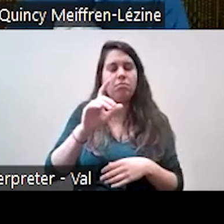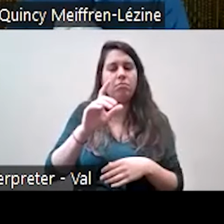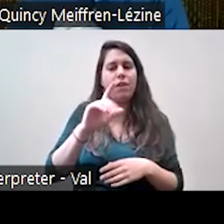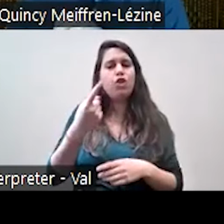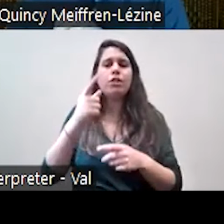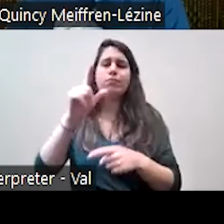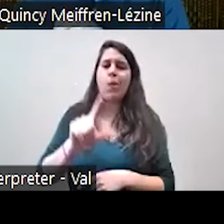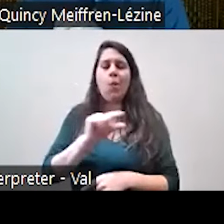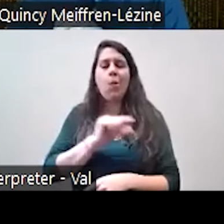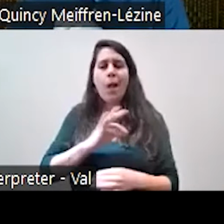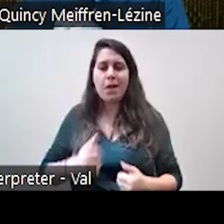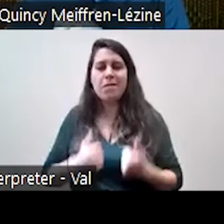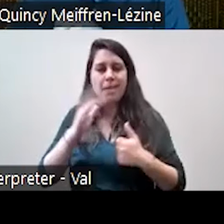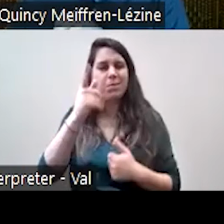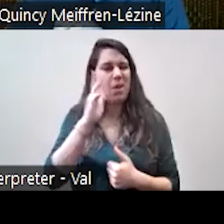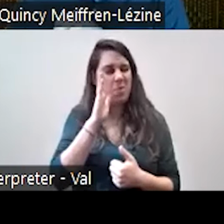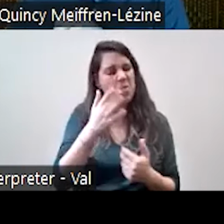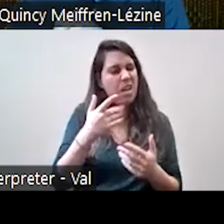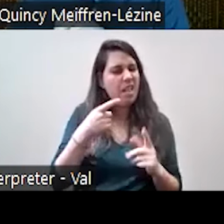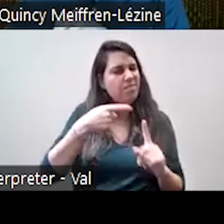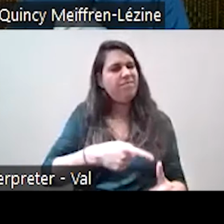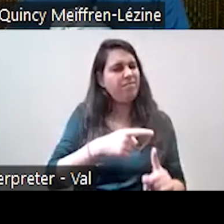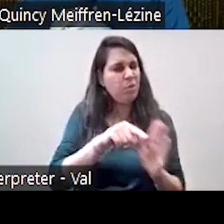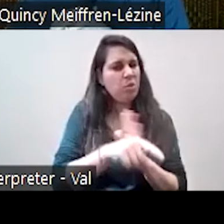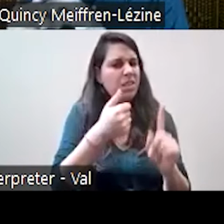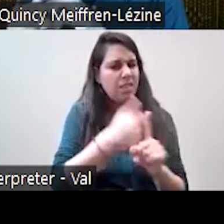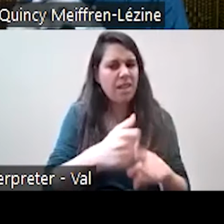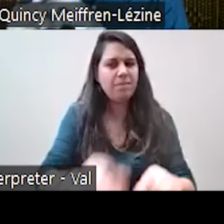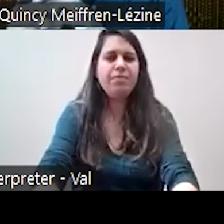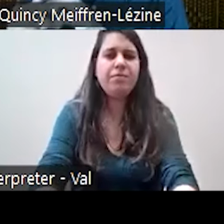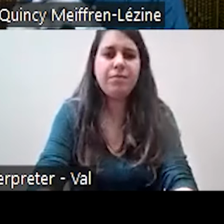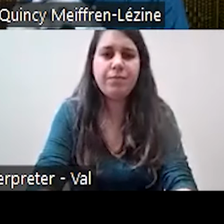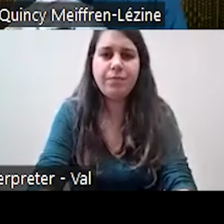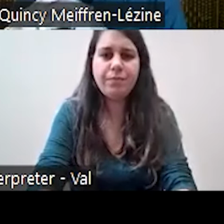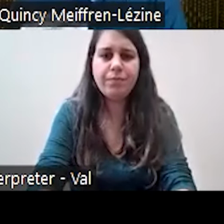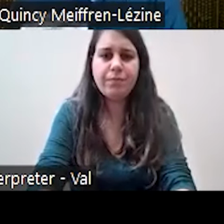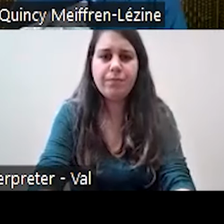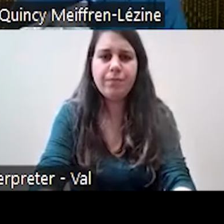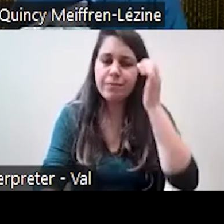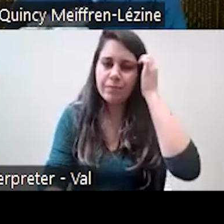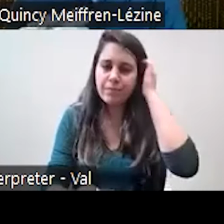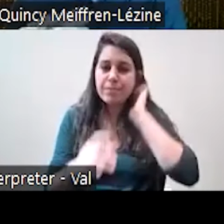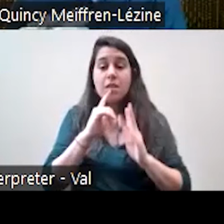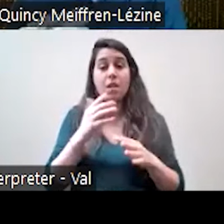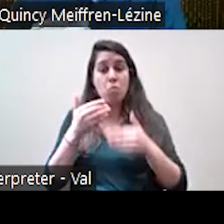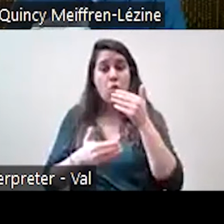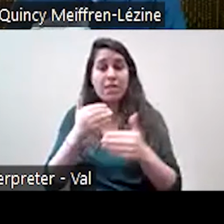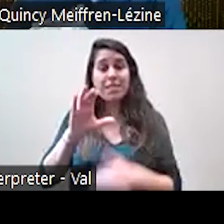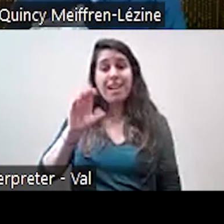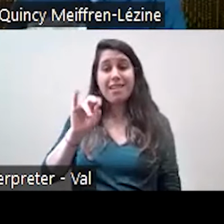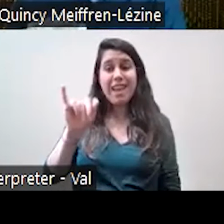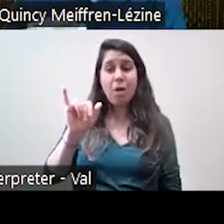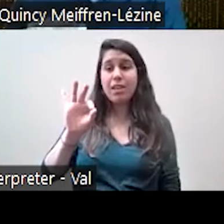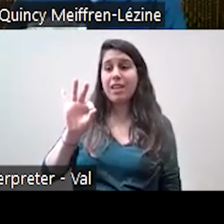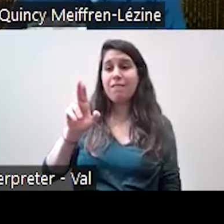life. In the process of working with the County of Fresno to develop their suicide